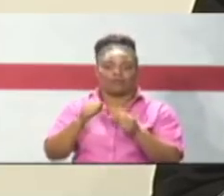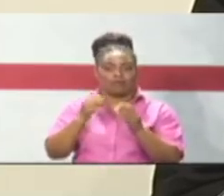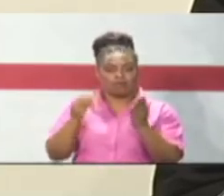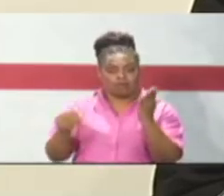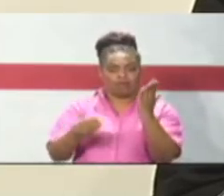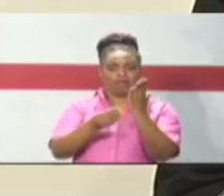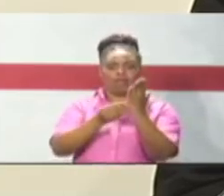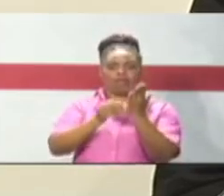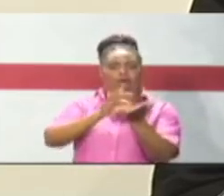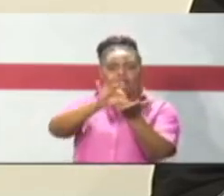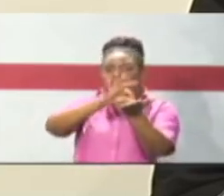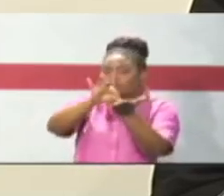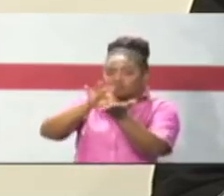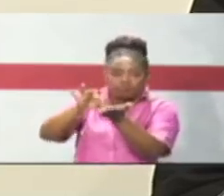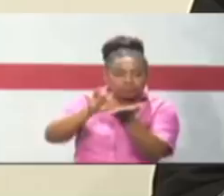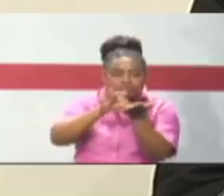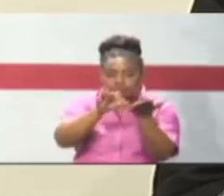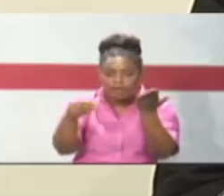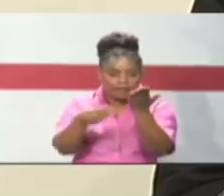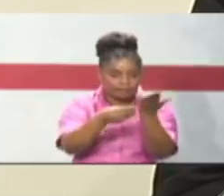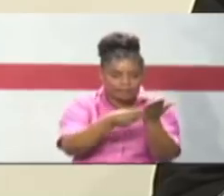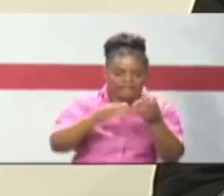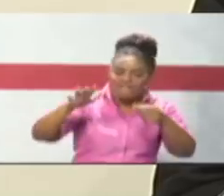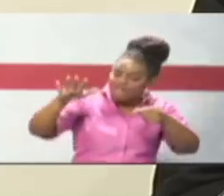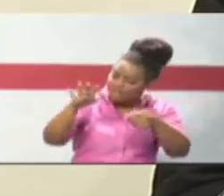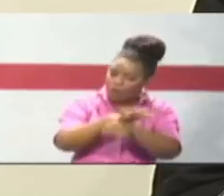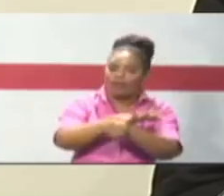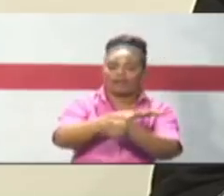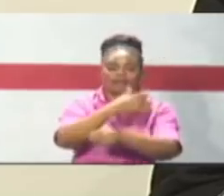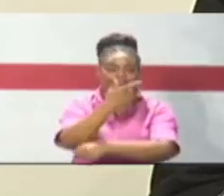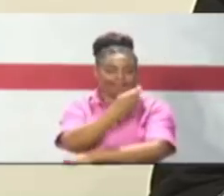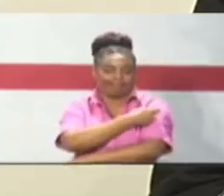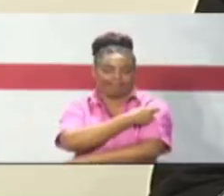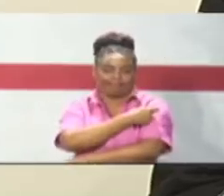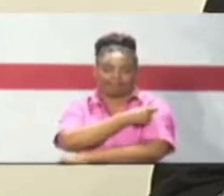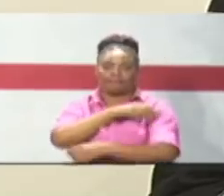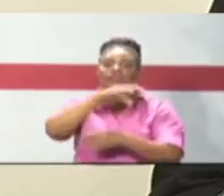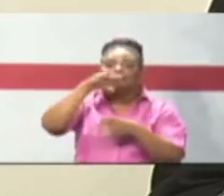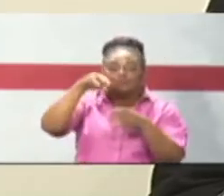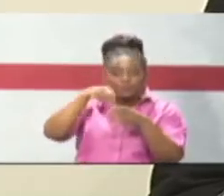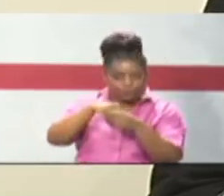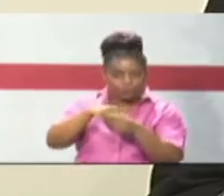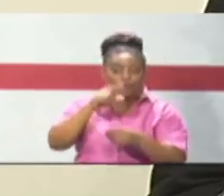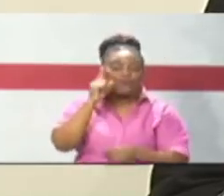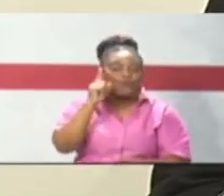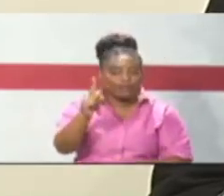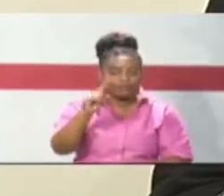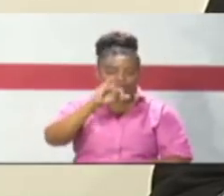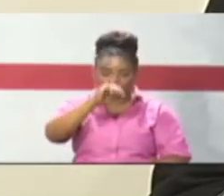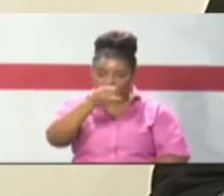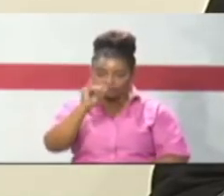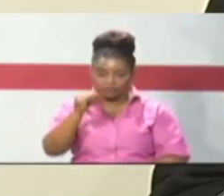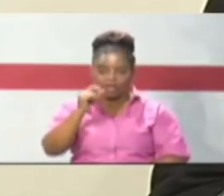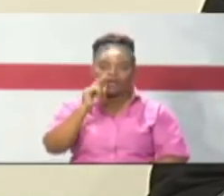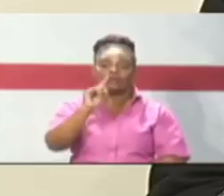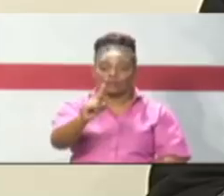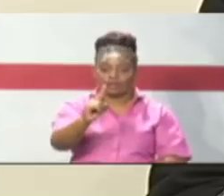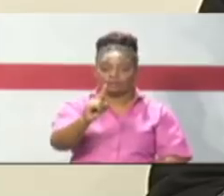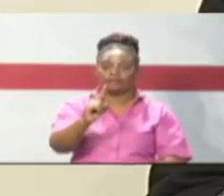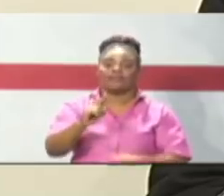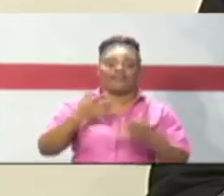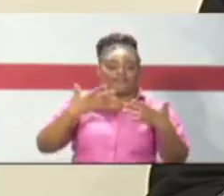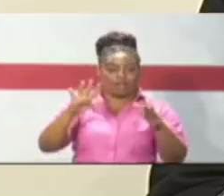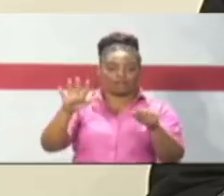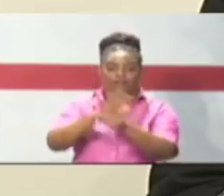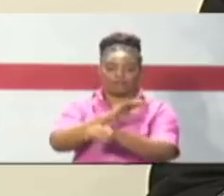of fully vaccinated people, that of course falls within the number who are partially vaccinated at